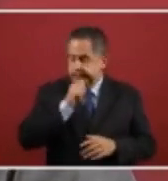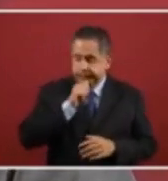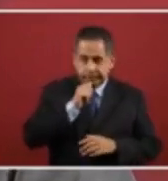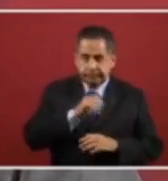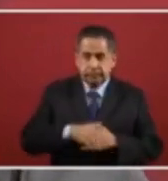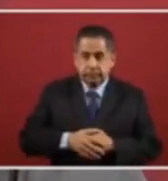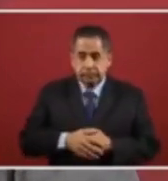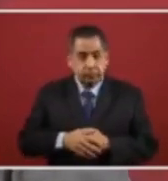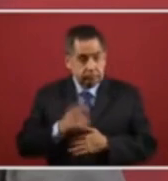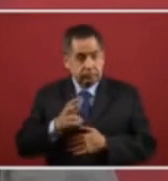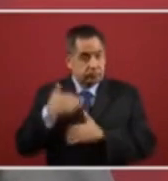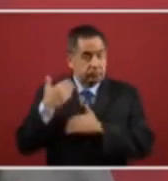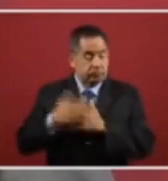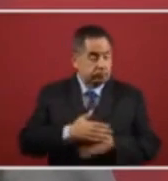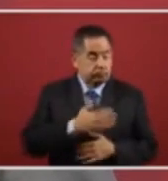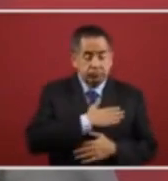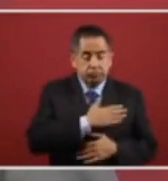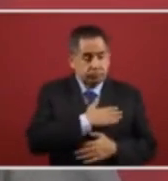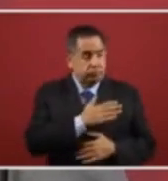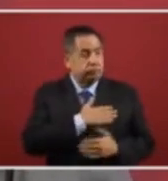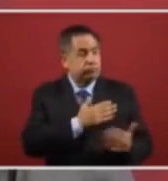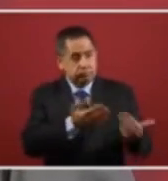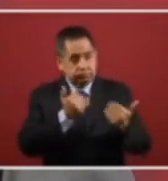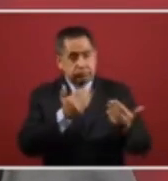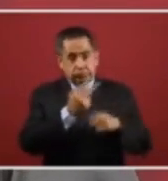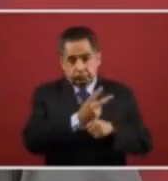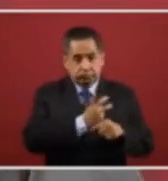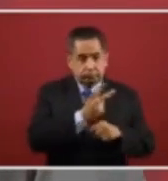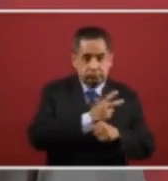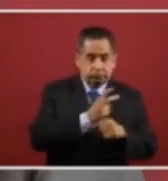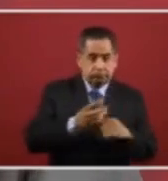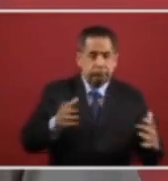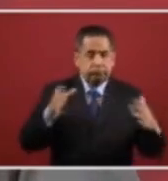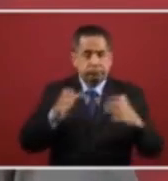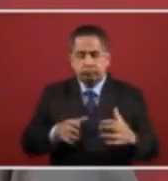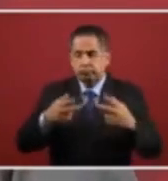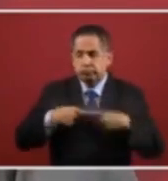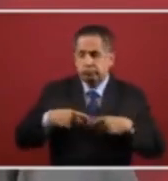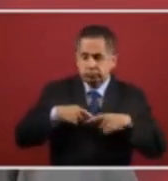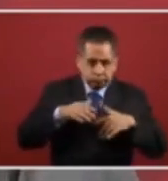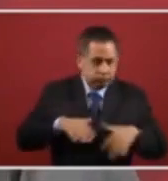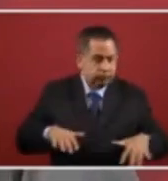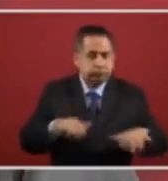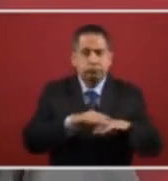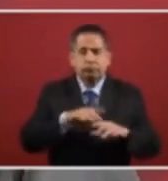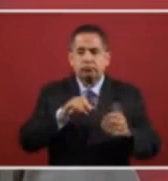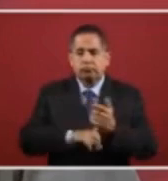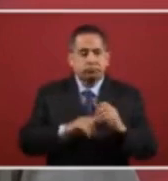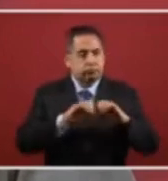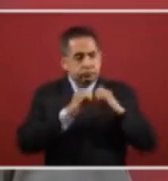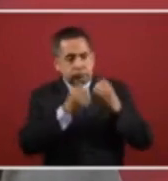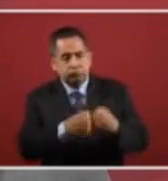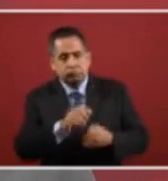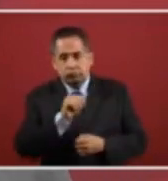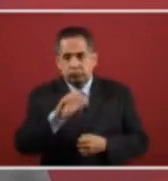to get an agreement with the people, because we want to convoke or evoke those people to the citizens